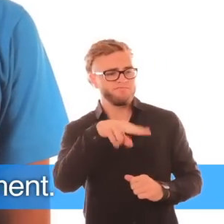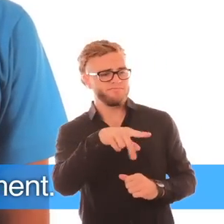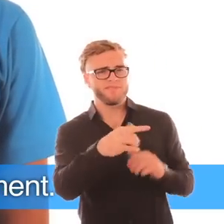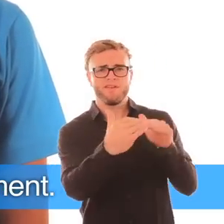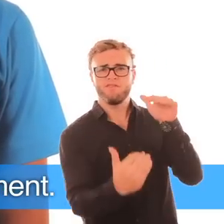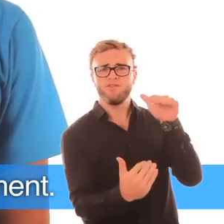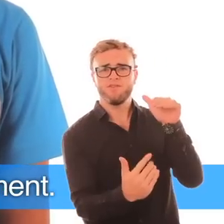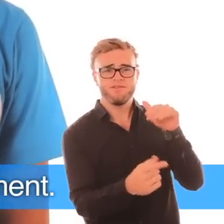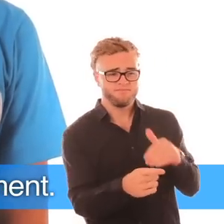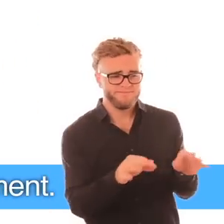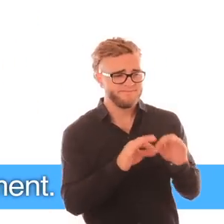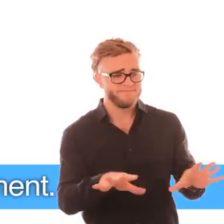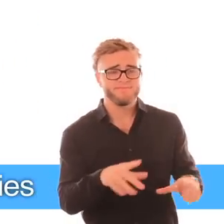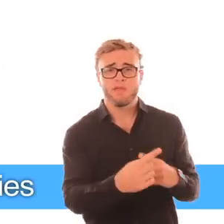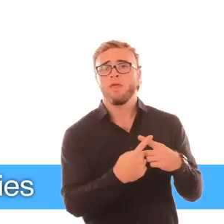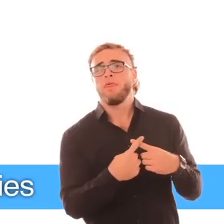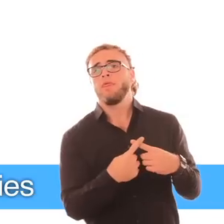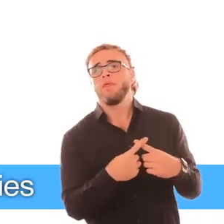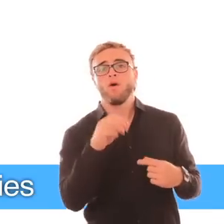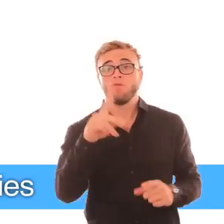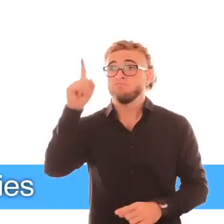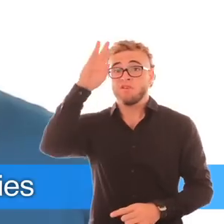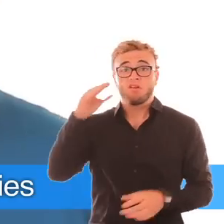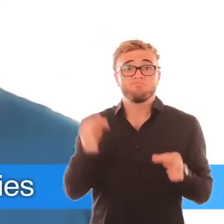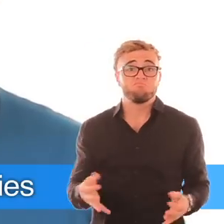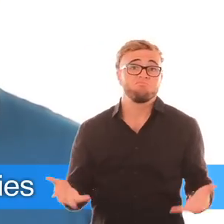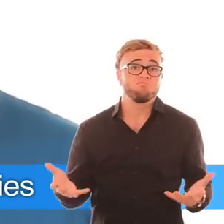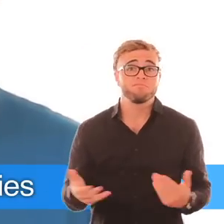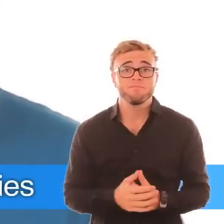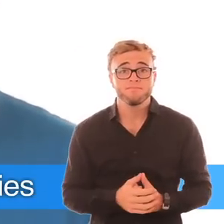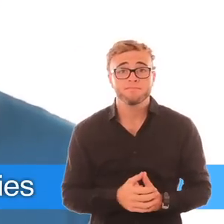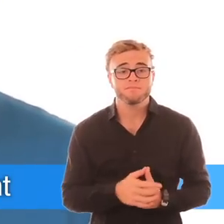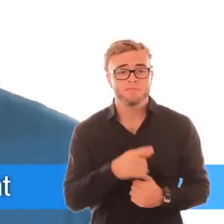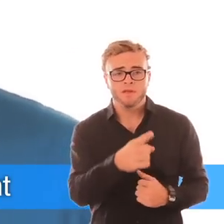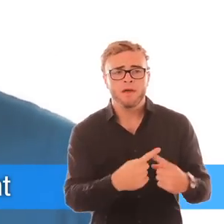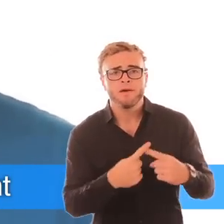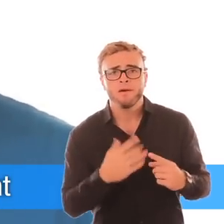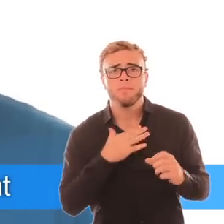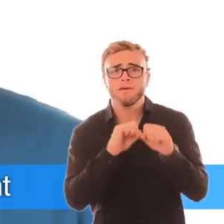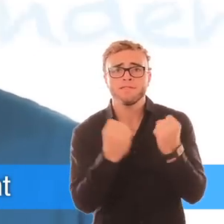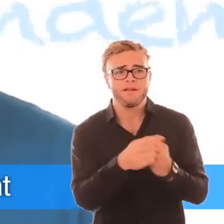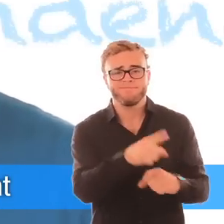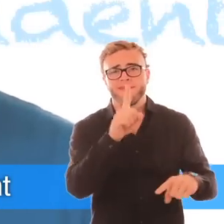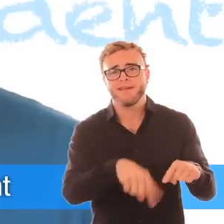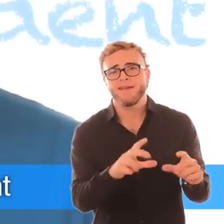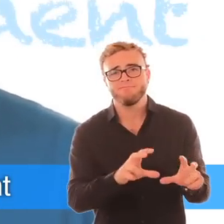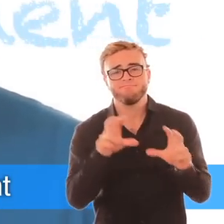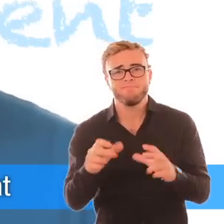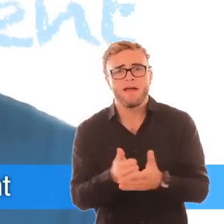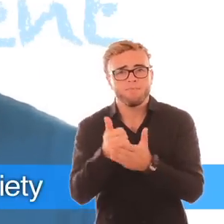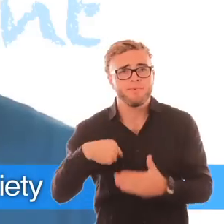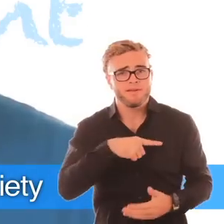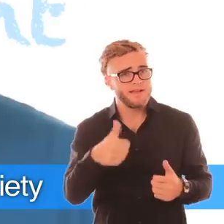and physical environment. Under the charity model, people with disabilities are seen as inferior, useless, dependent, a